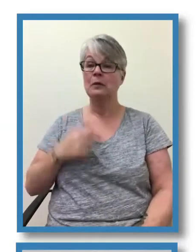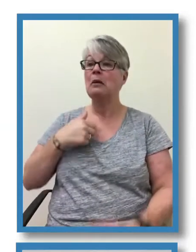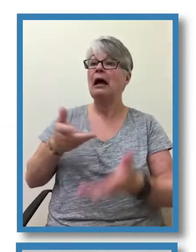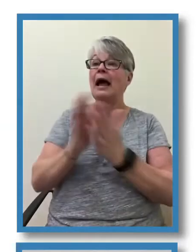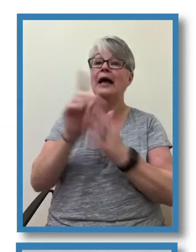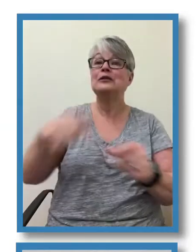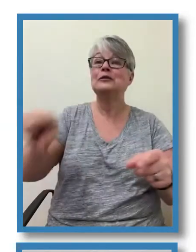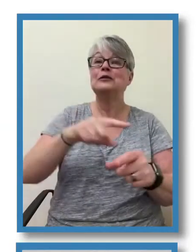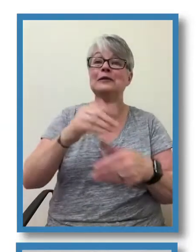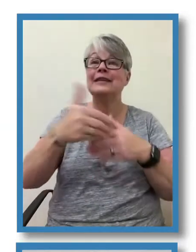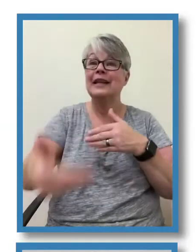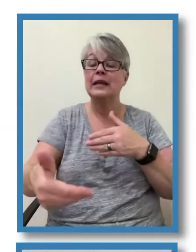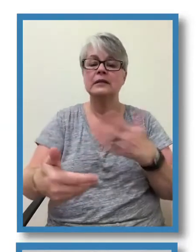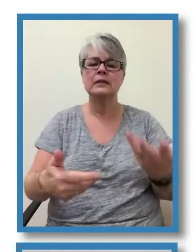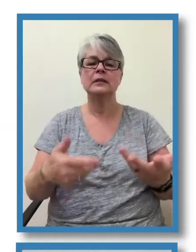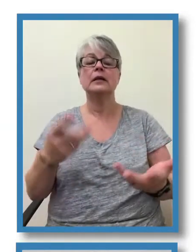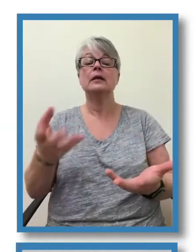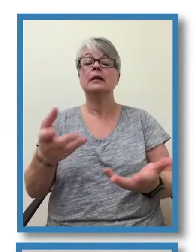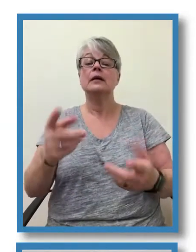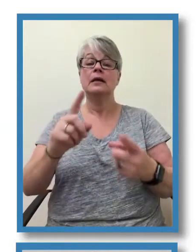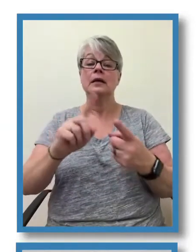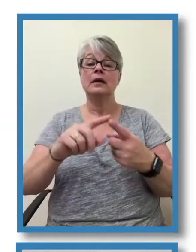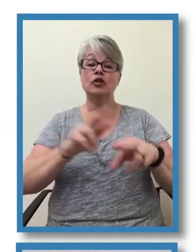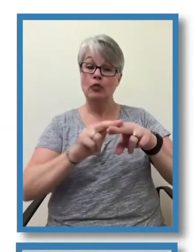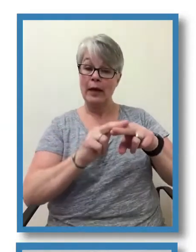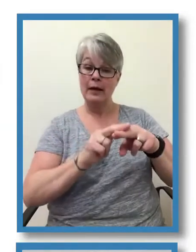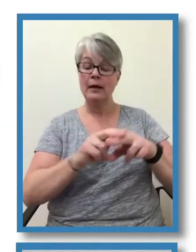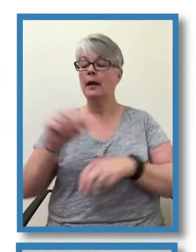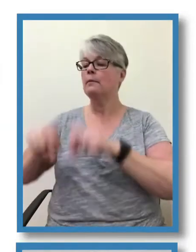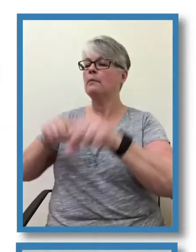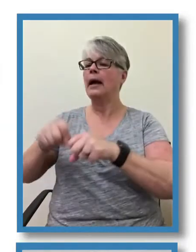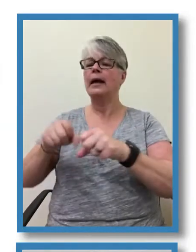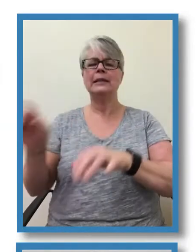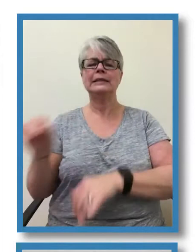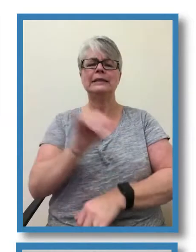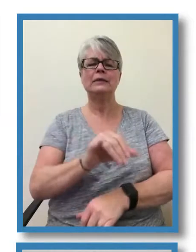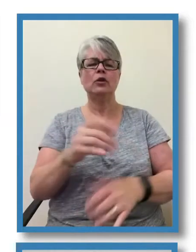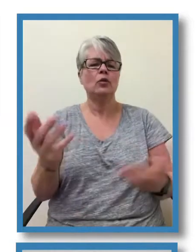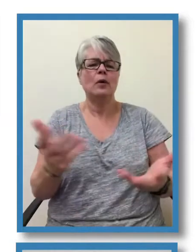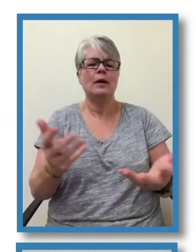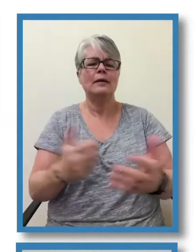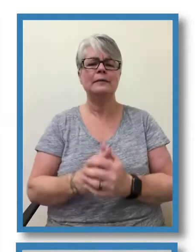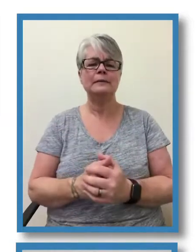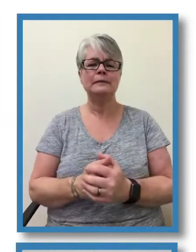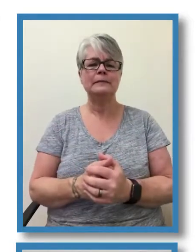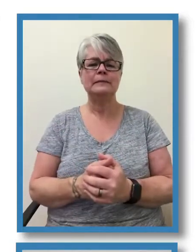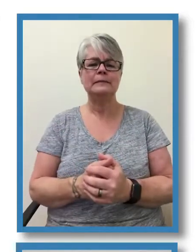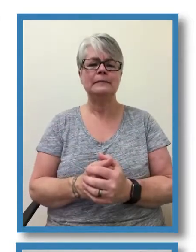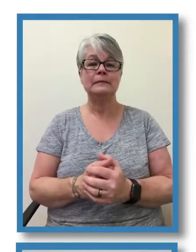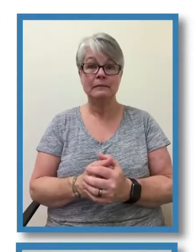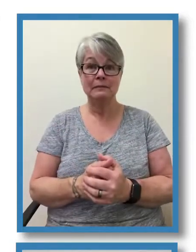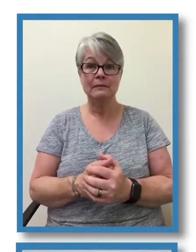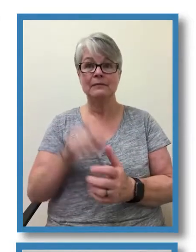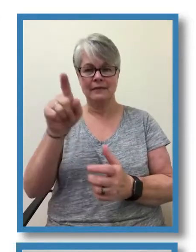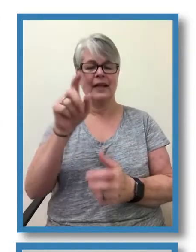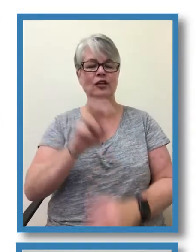Transportation is what we're looking for. So it's the abstract form, and then the similarities between a watch and a ruler.